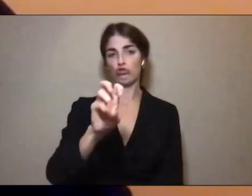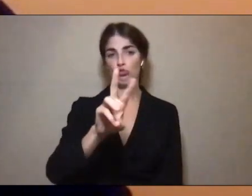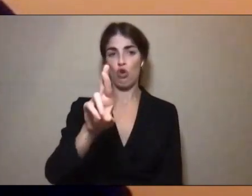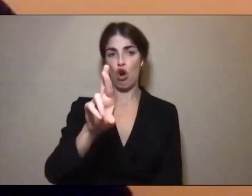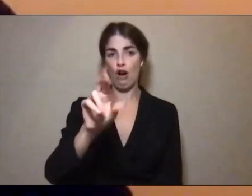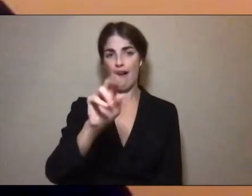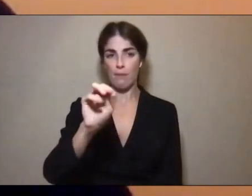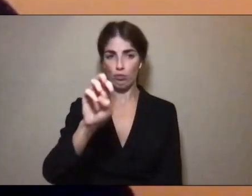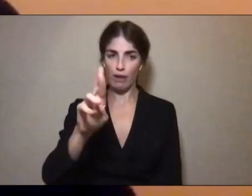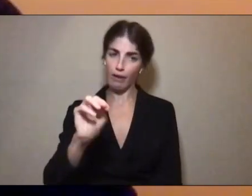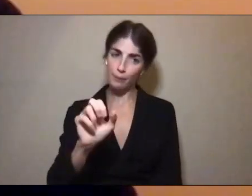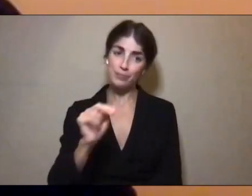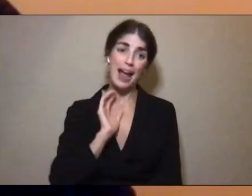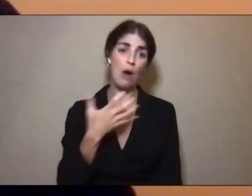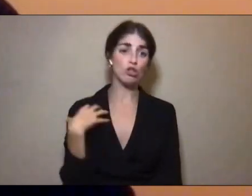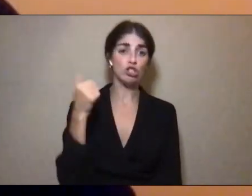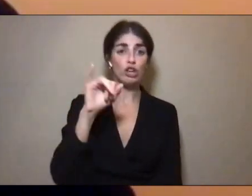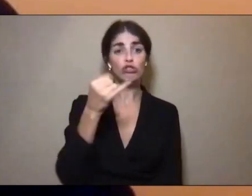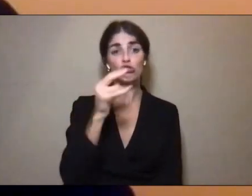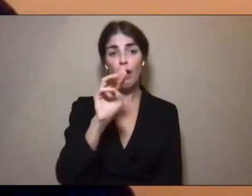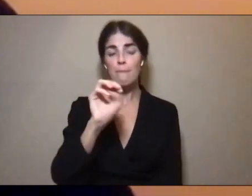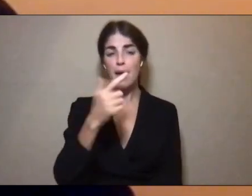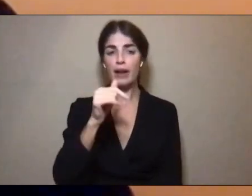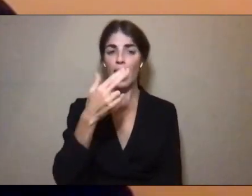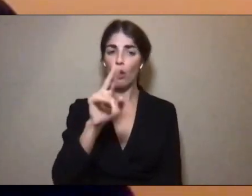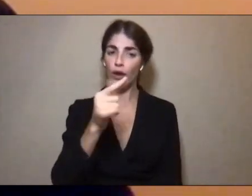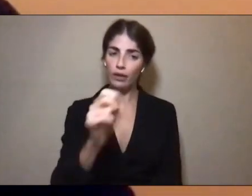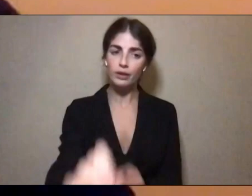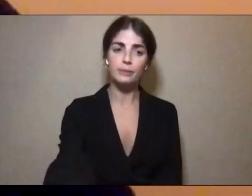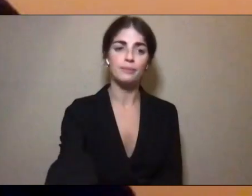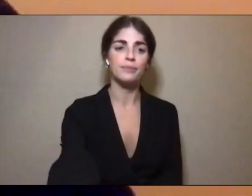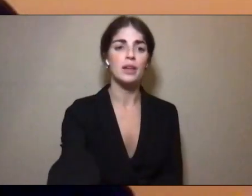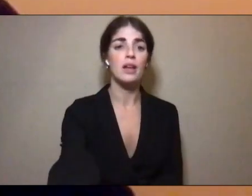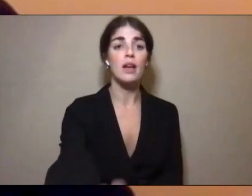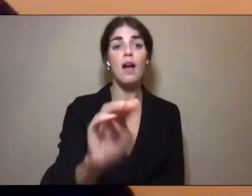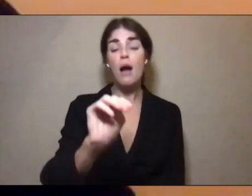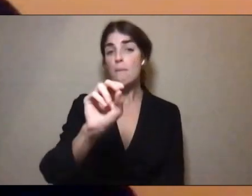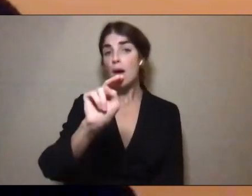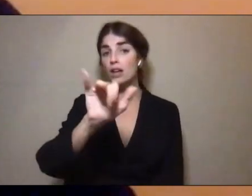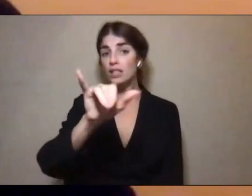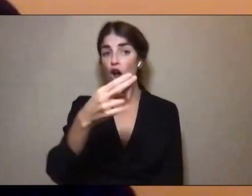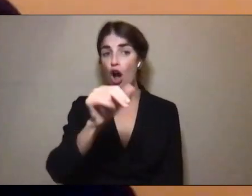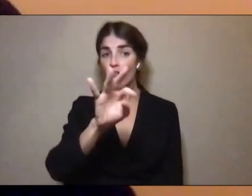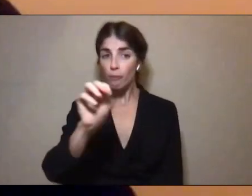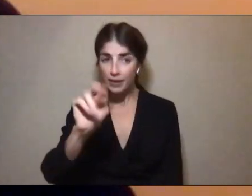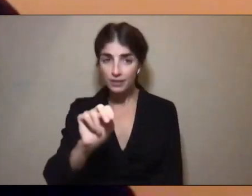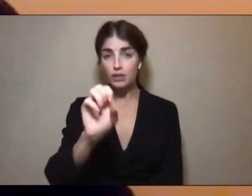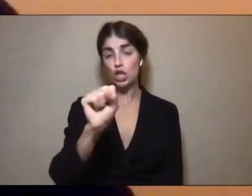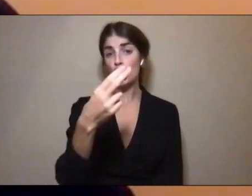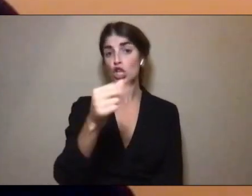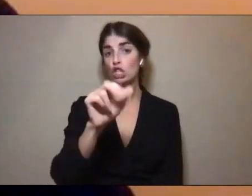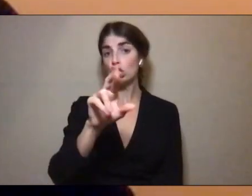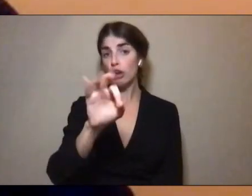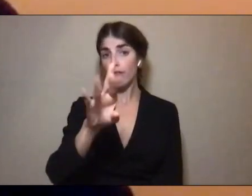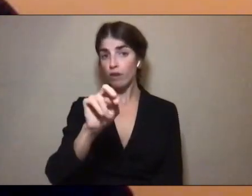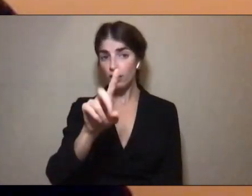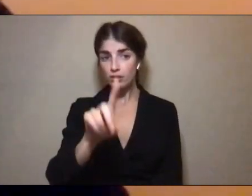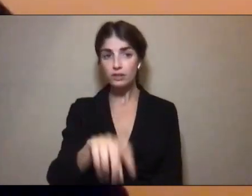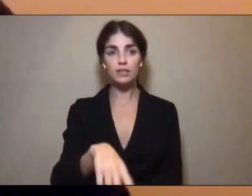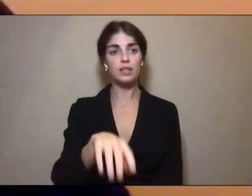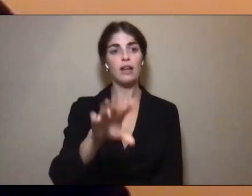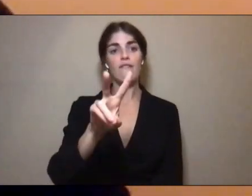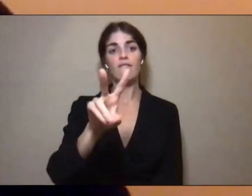Meg Hauge, Honorary Chair Monty Hoffman, the Share Fund, Vassar Browerman Group, Debbie Schrager and